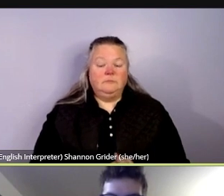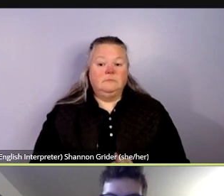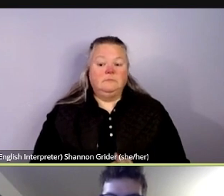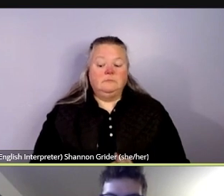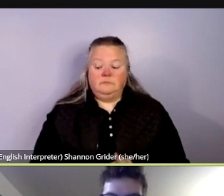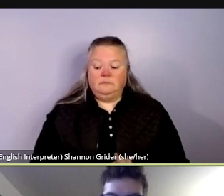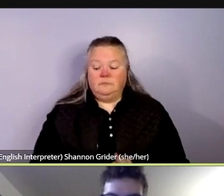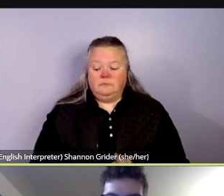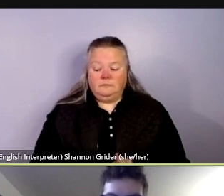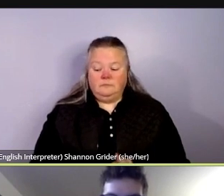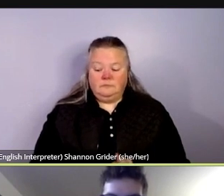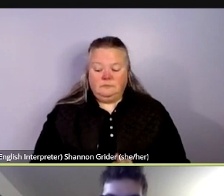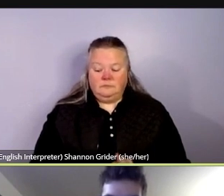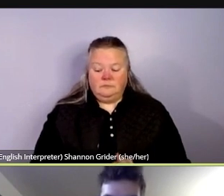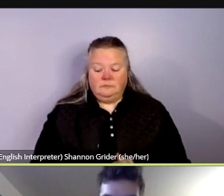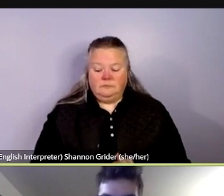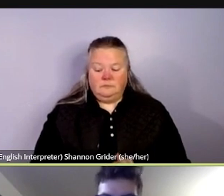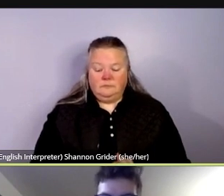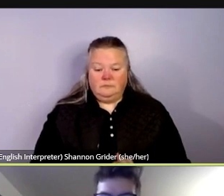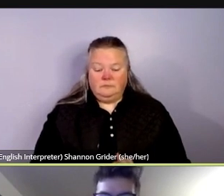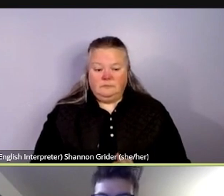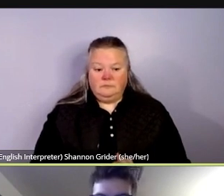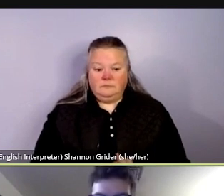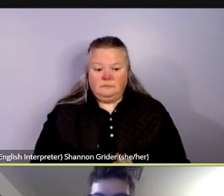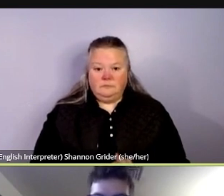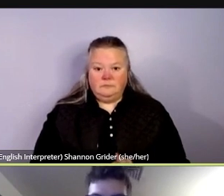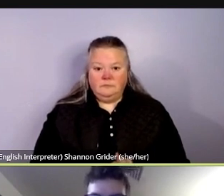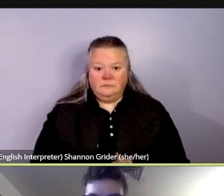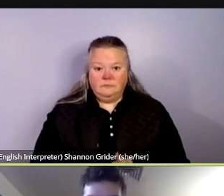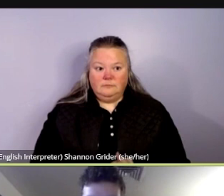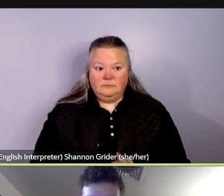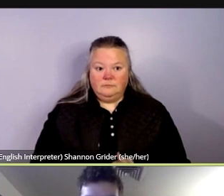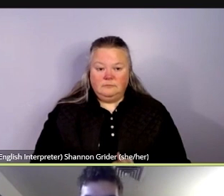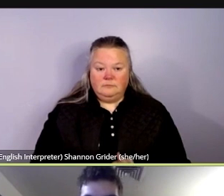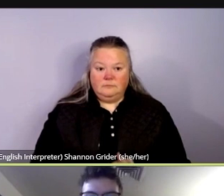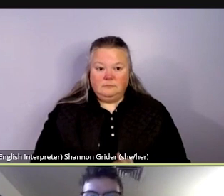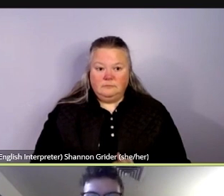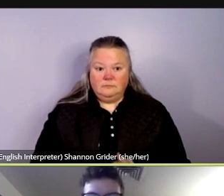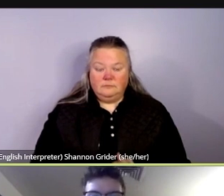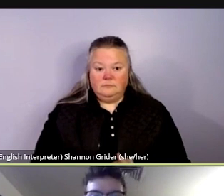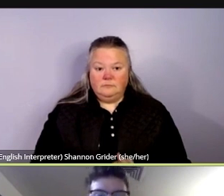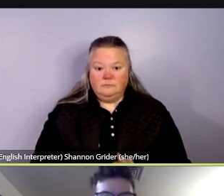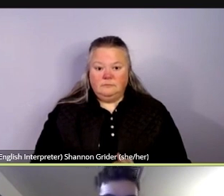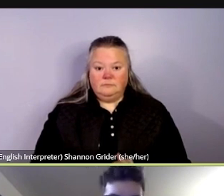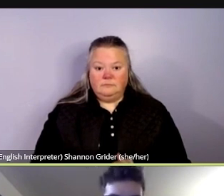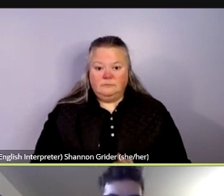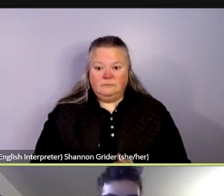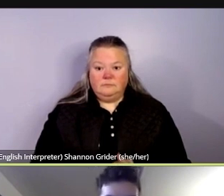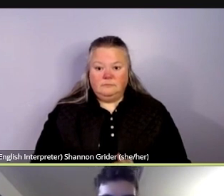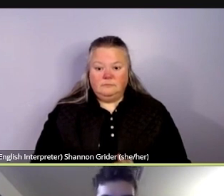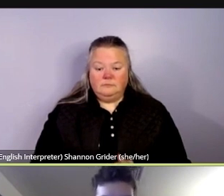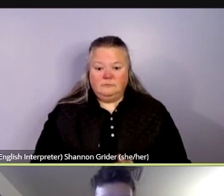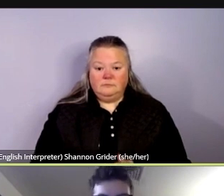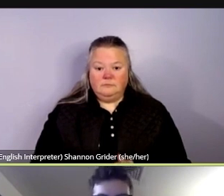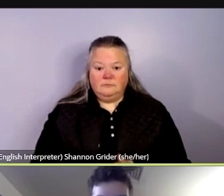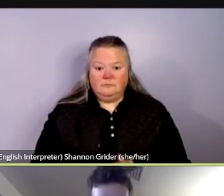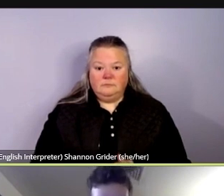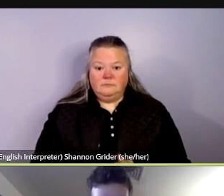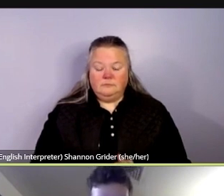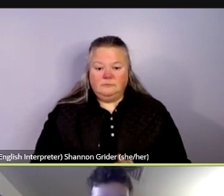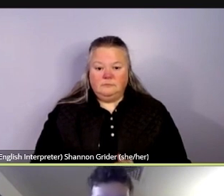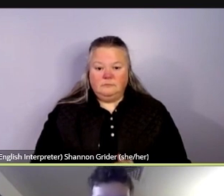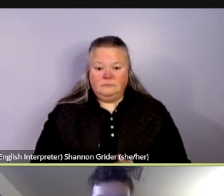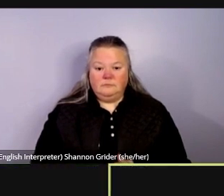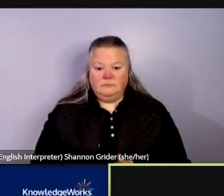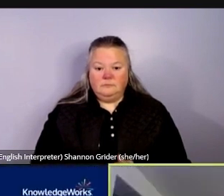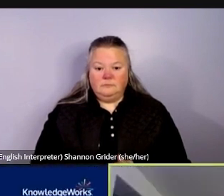we want to wait until after the convening is over, or wait until during convening to establish a time for the